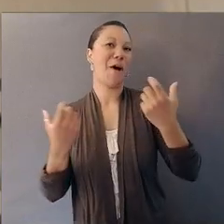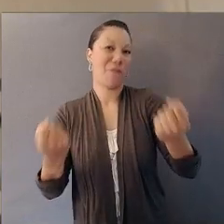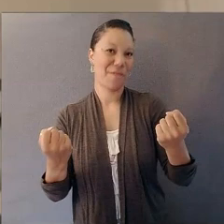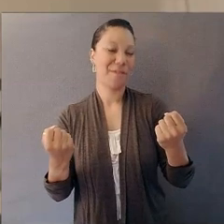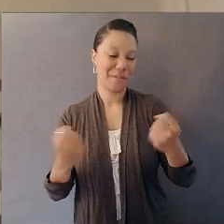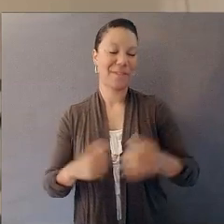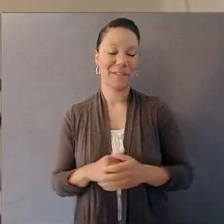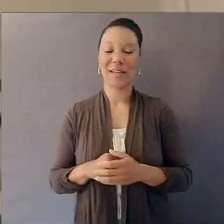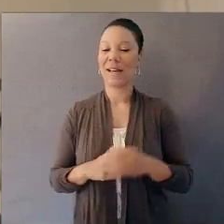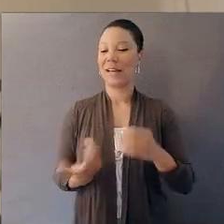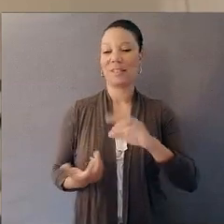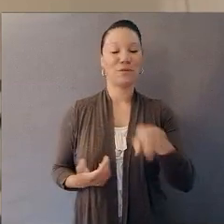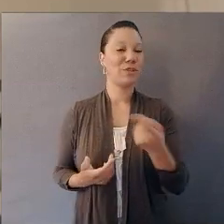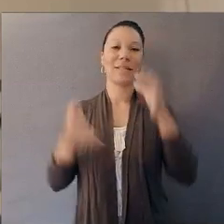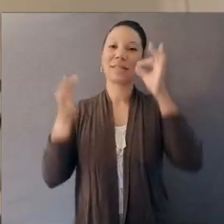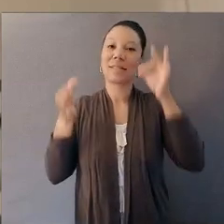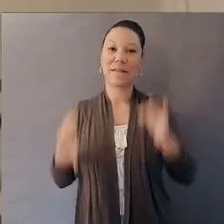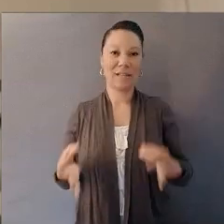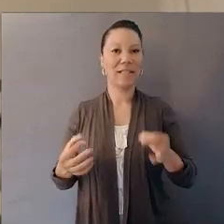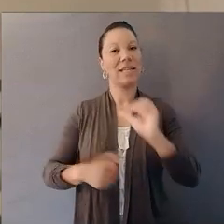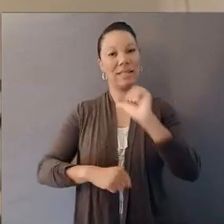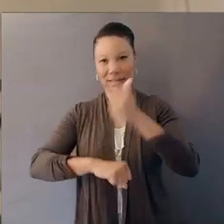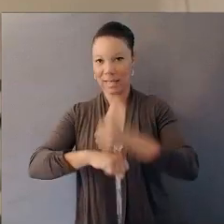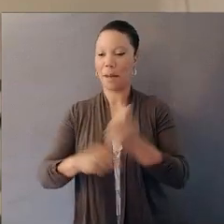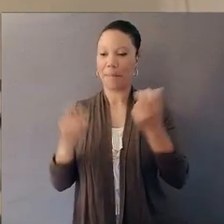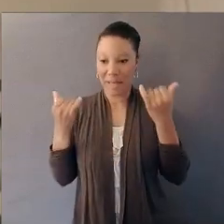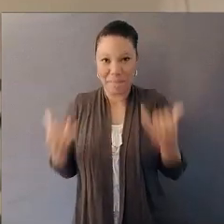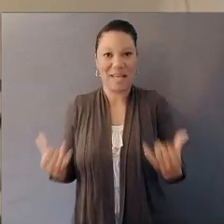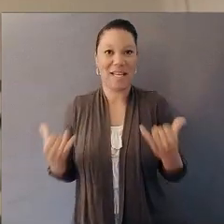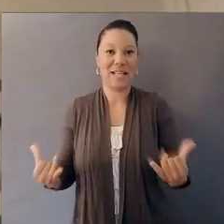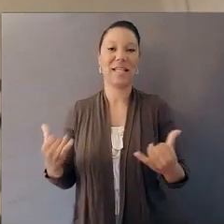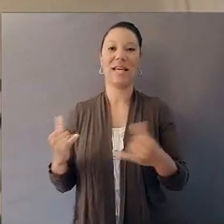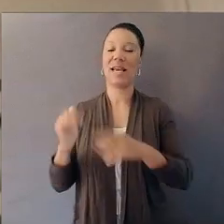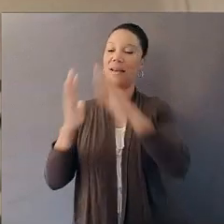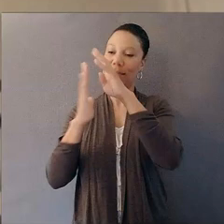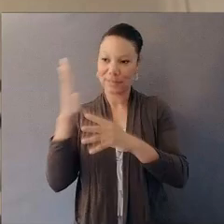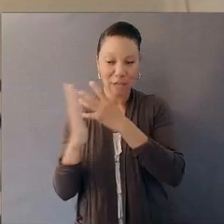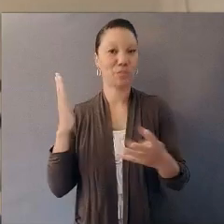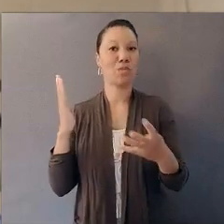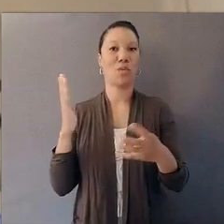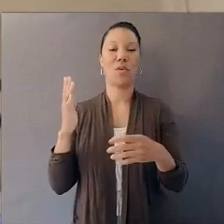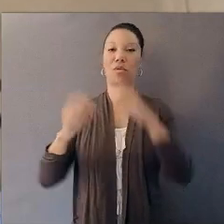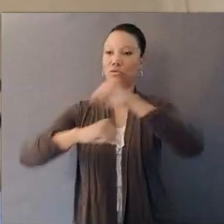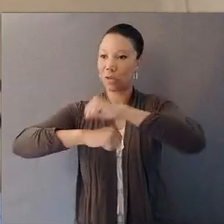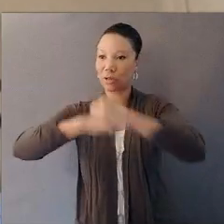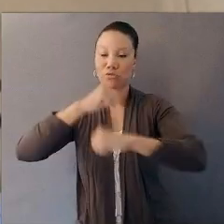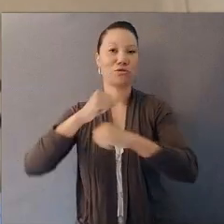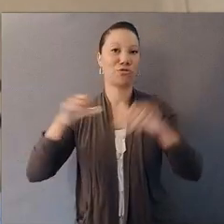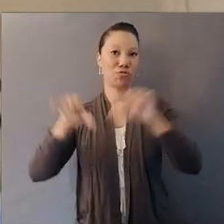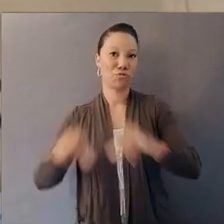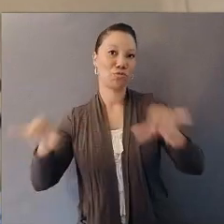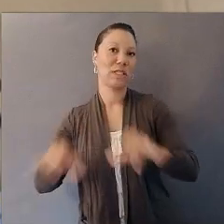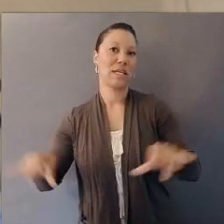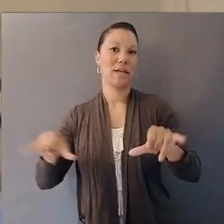intact, is to definitely set up immediately a structure, a routine. I would even say so much as to set